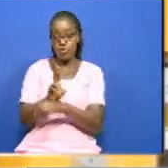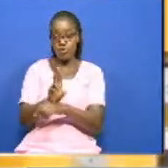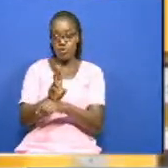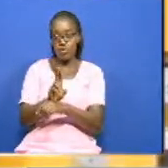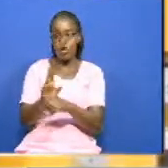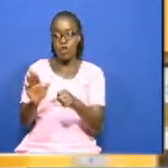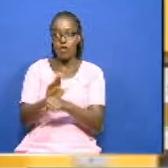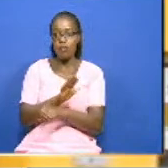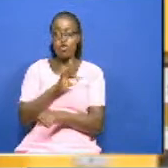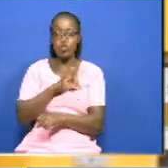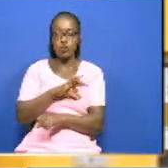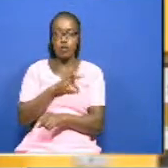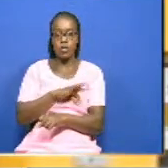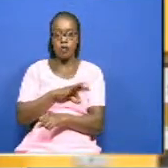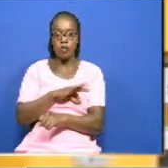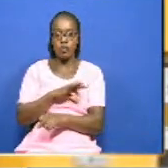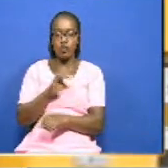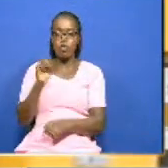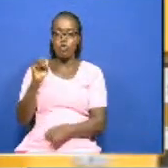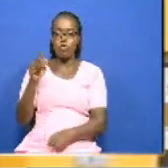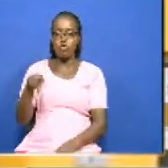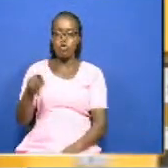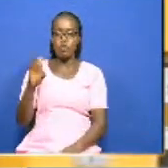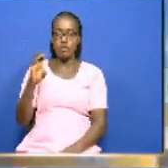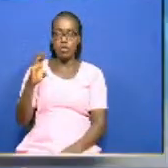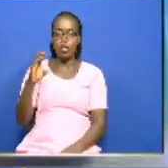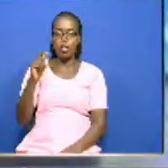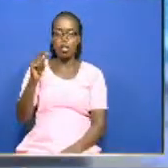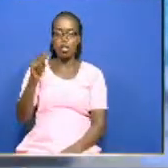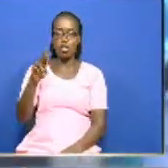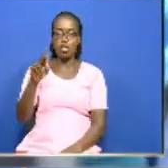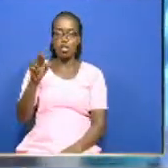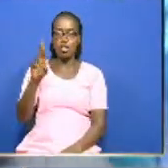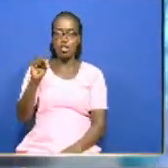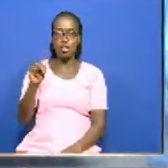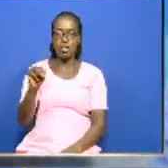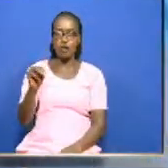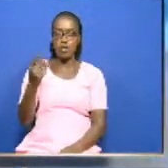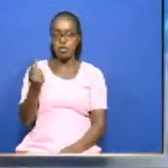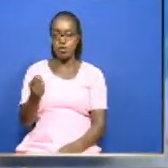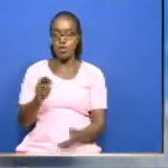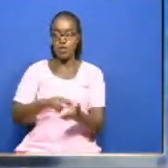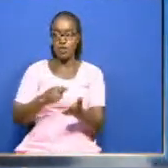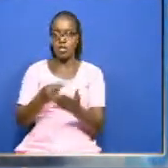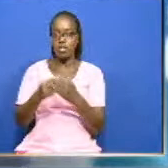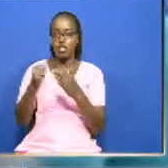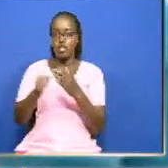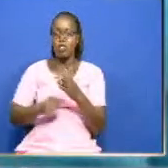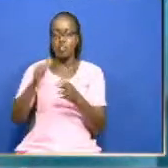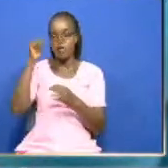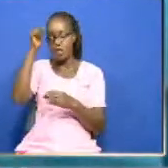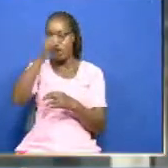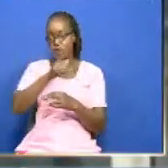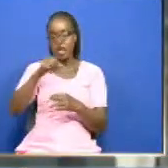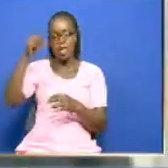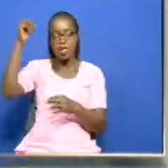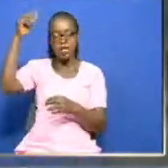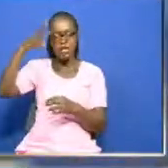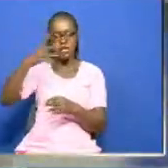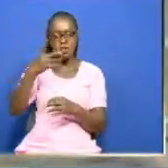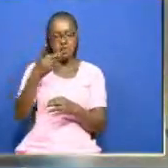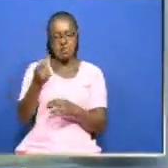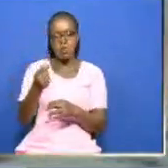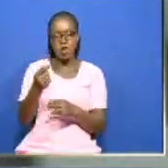the benefits of spectrum as a scarce resource. Meanwhile, in South Africa, electricity shortages and the country's precarious